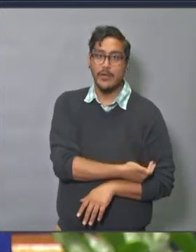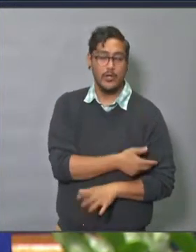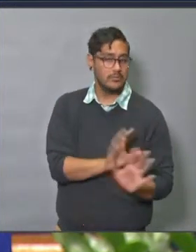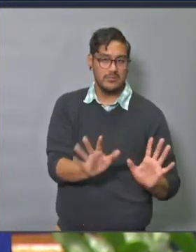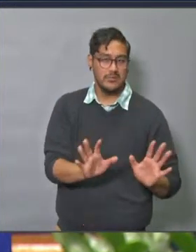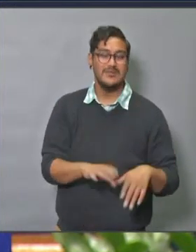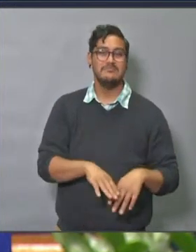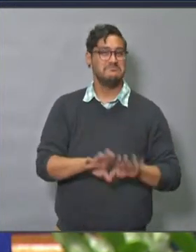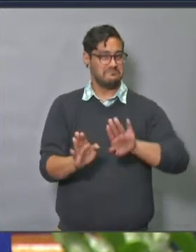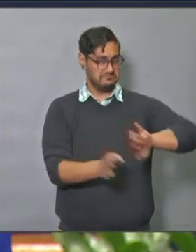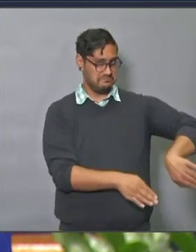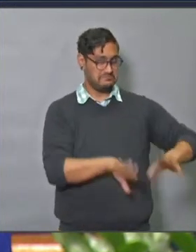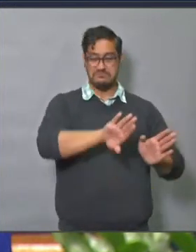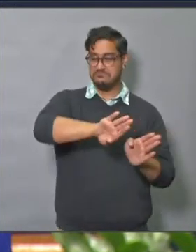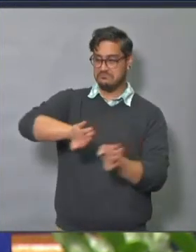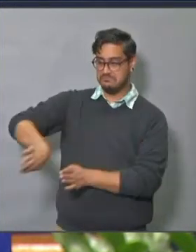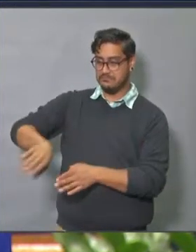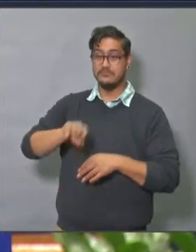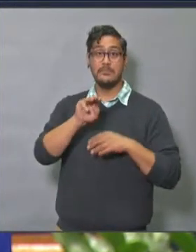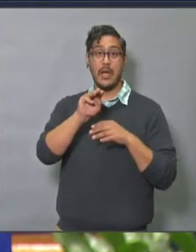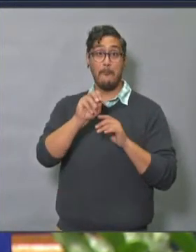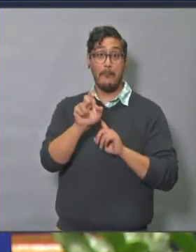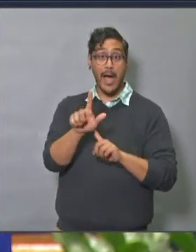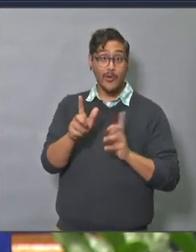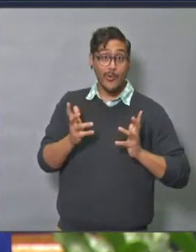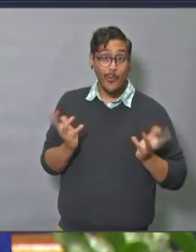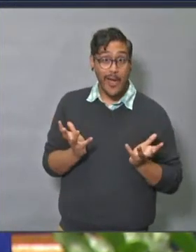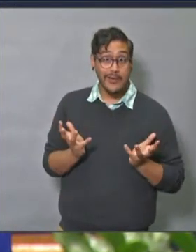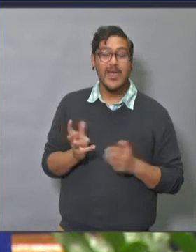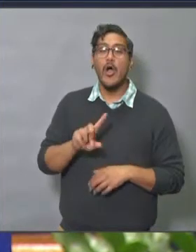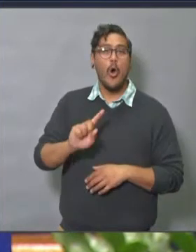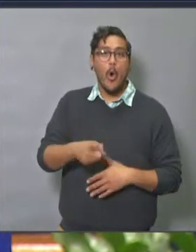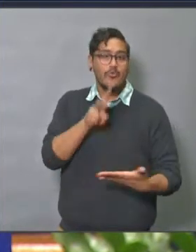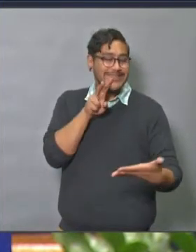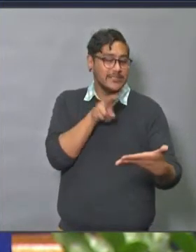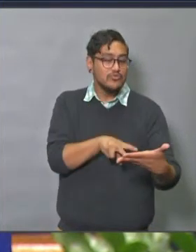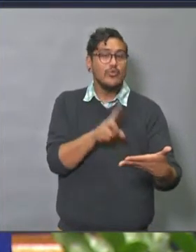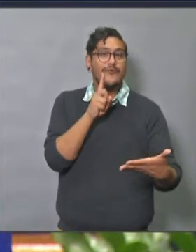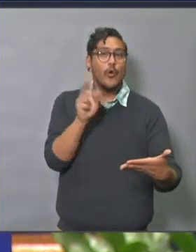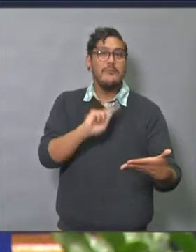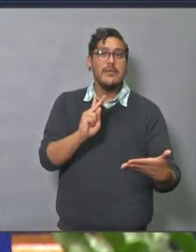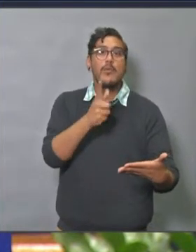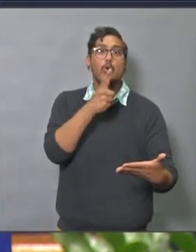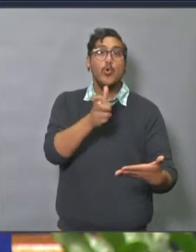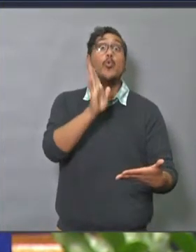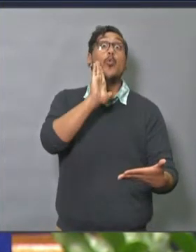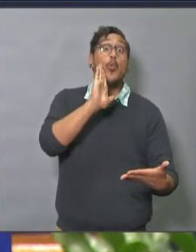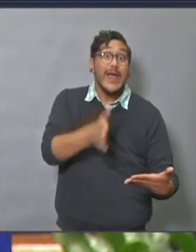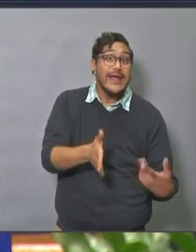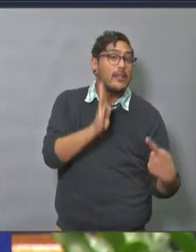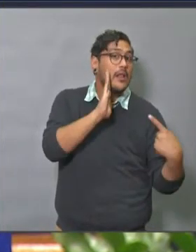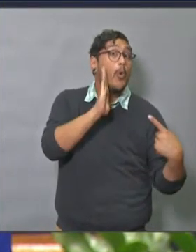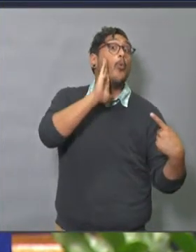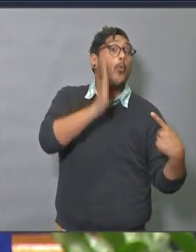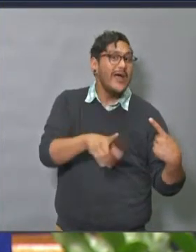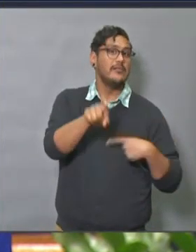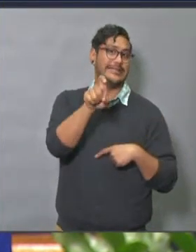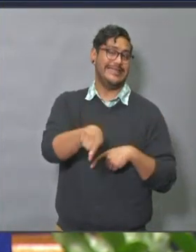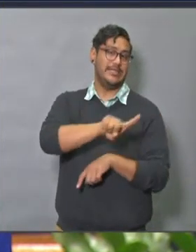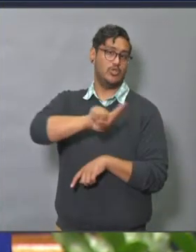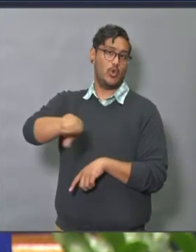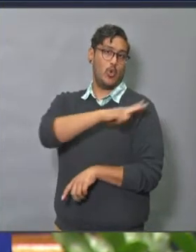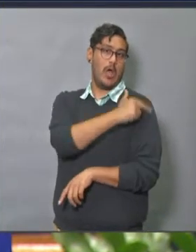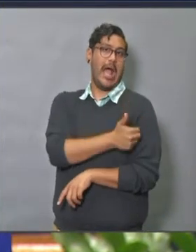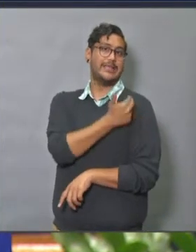at only those cases that end up requiring hospital level care. So we're really tailoring those projections to what the demand is